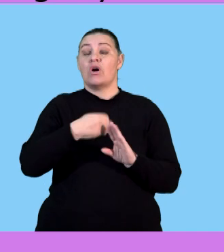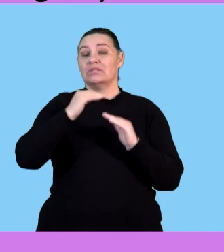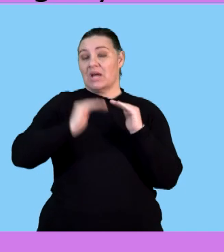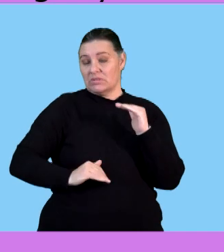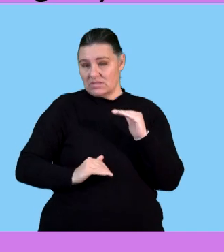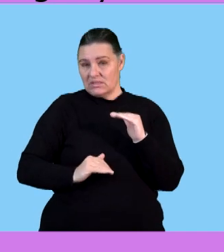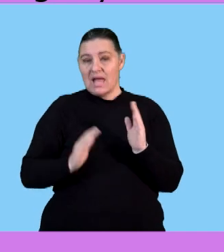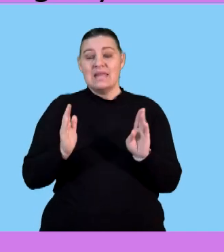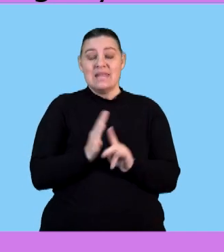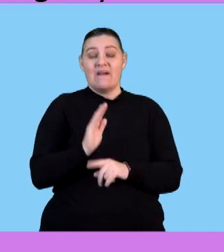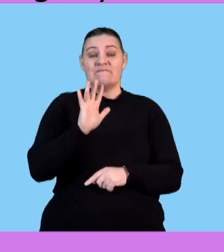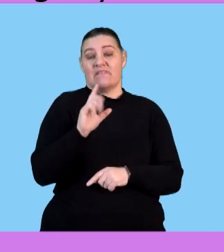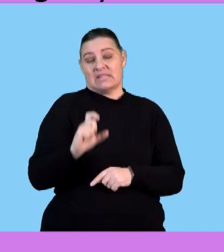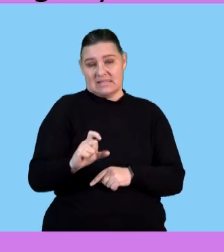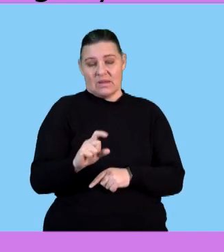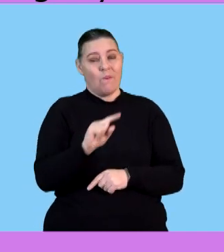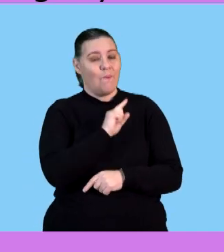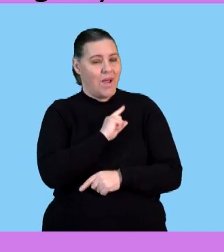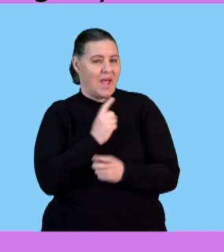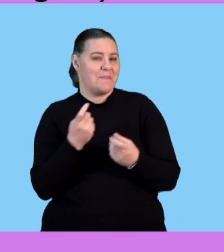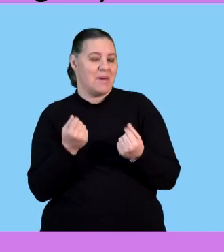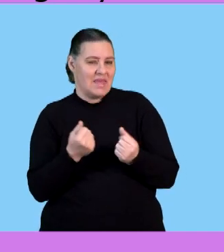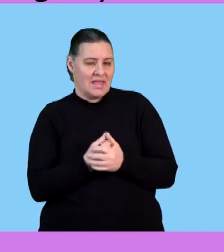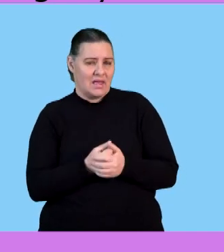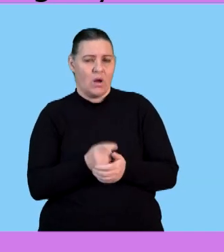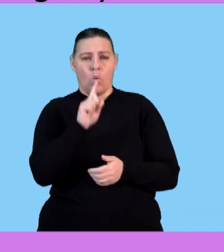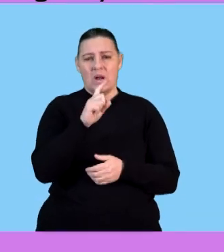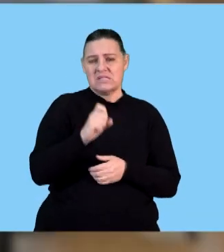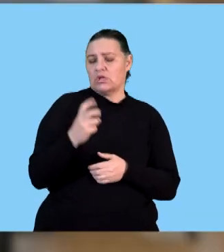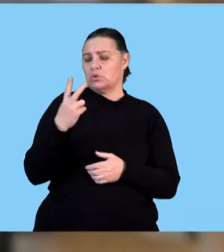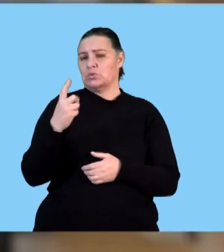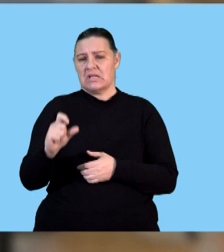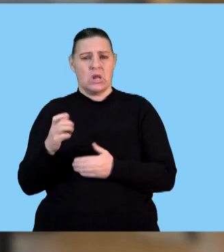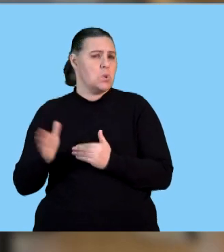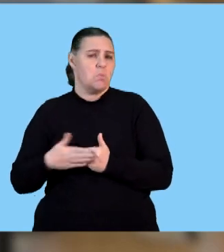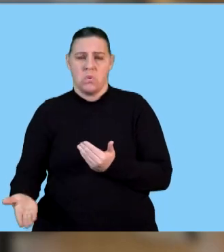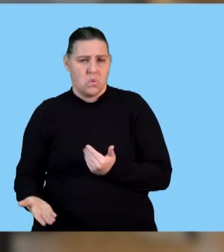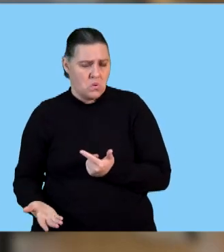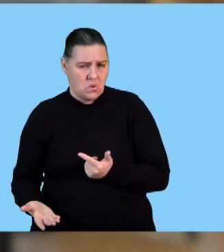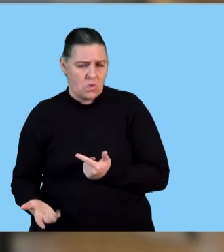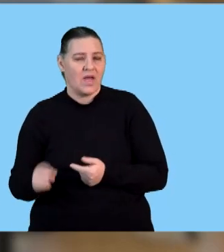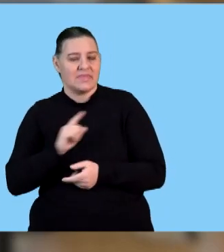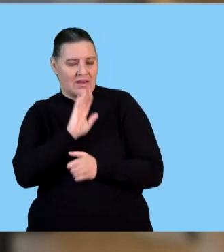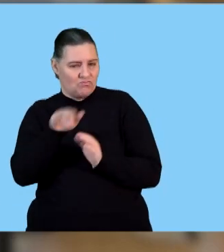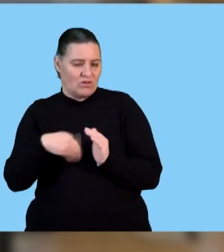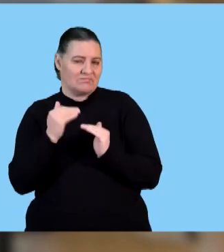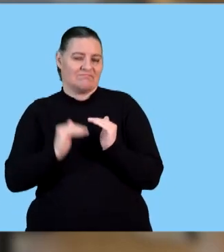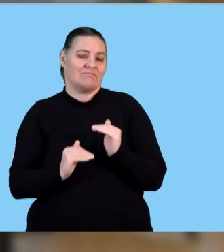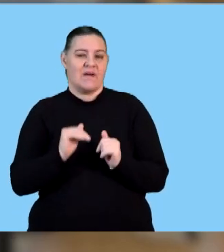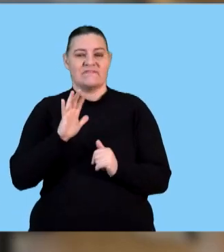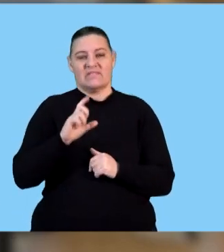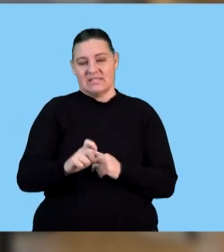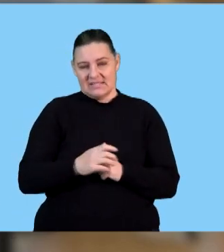nearest 5 cents because of money, because there's no 1 cent and 2 cents coins around. So you've got to round down by 5